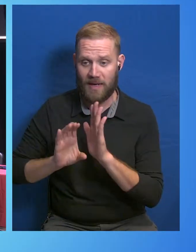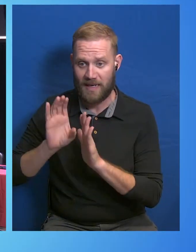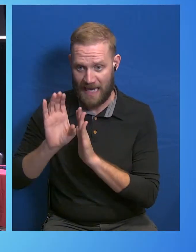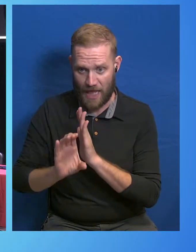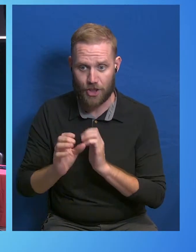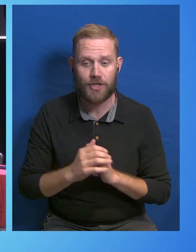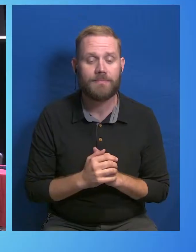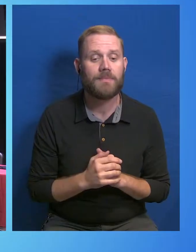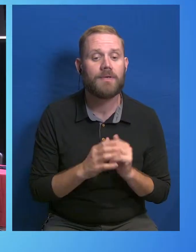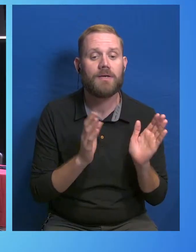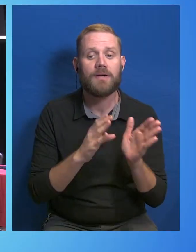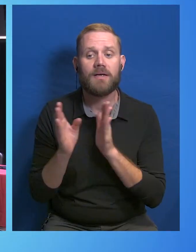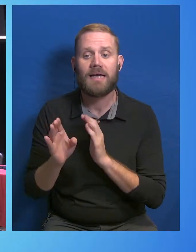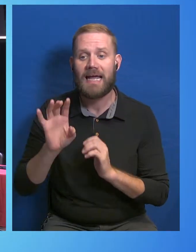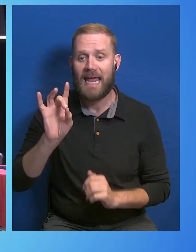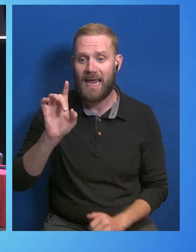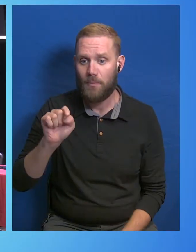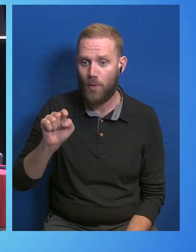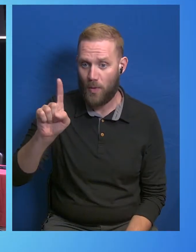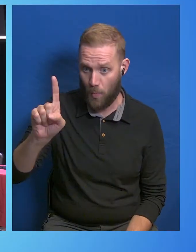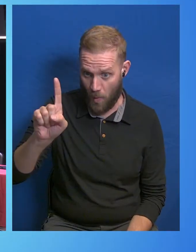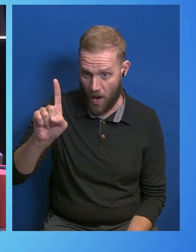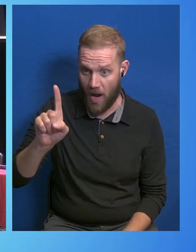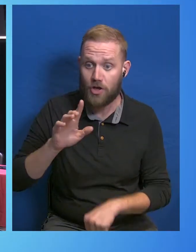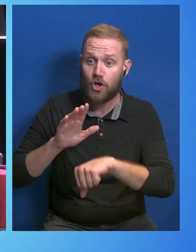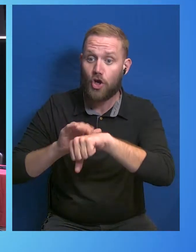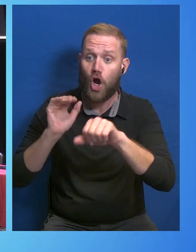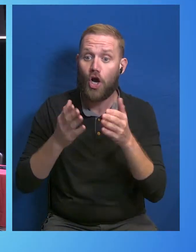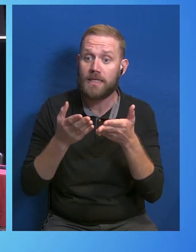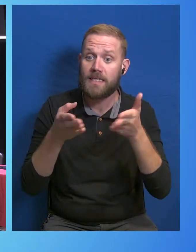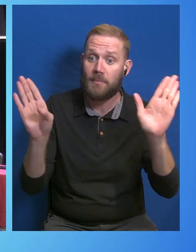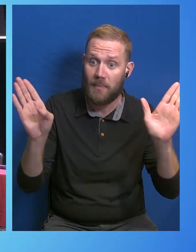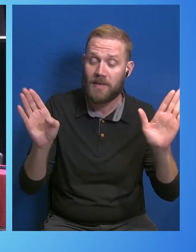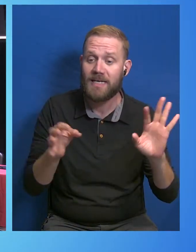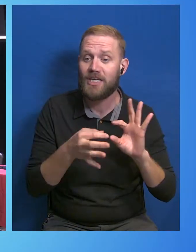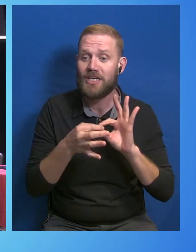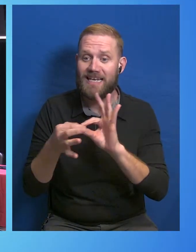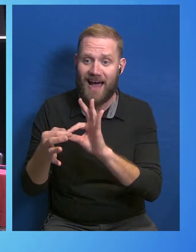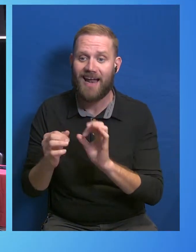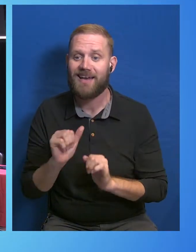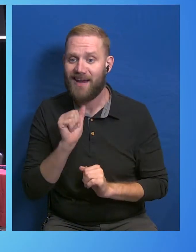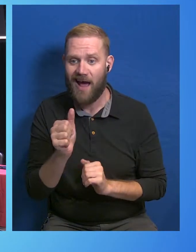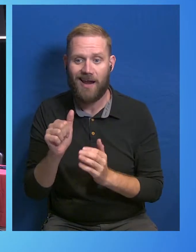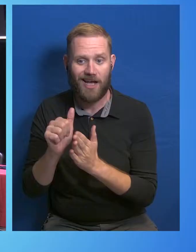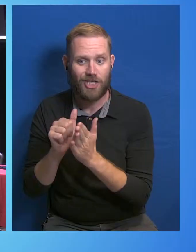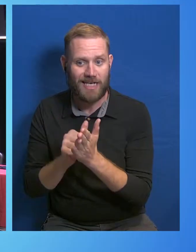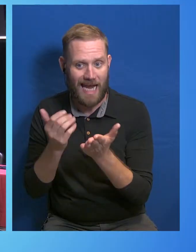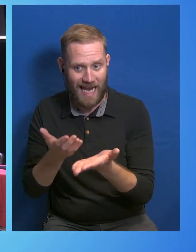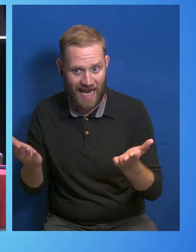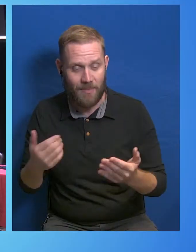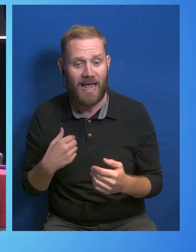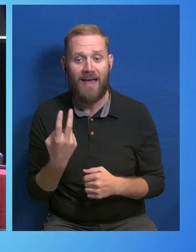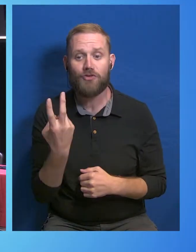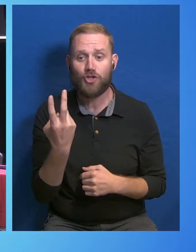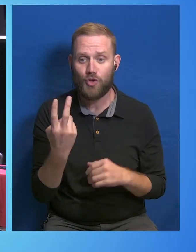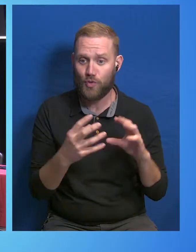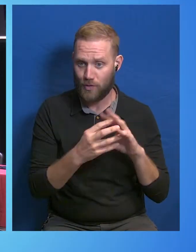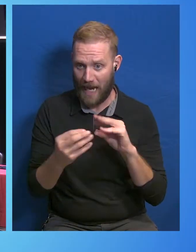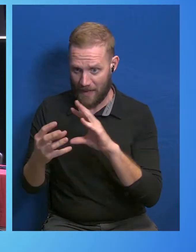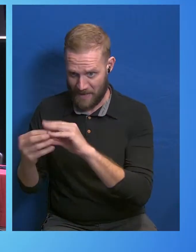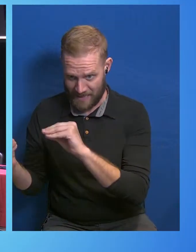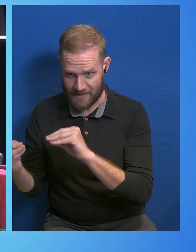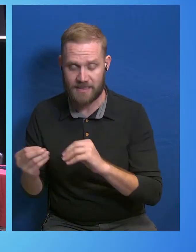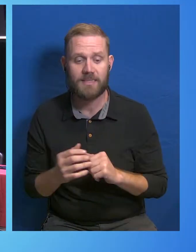Next, I have 8.1, which is the call to the public on non-agenda items. I do have 2 calls to the public on